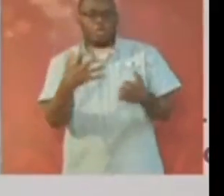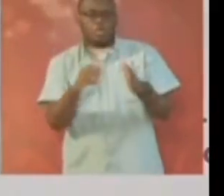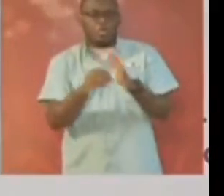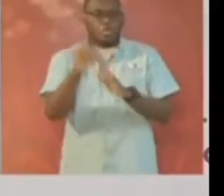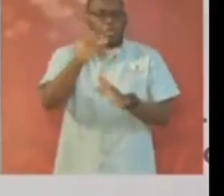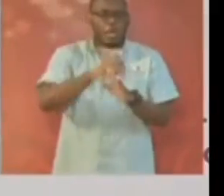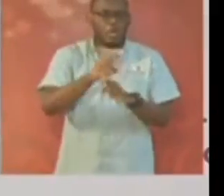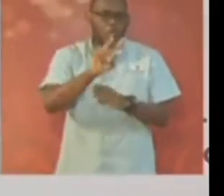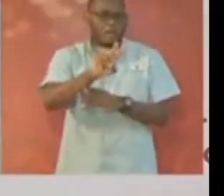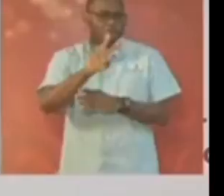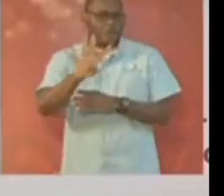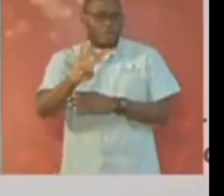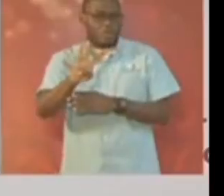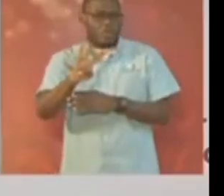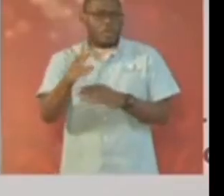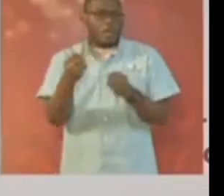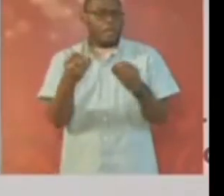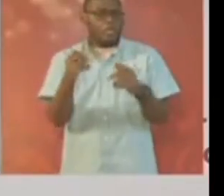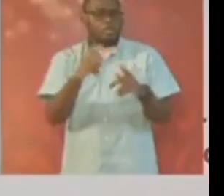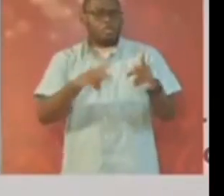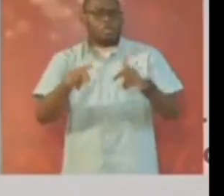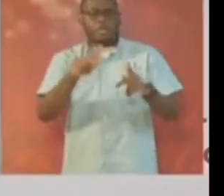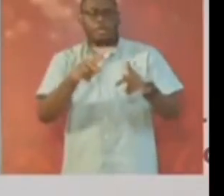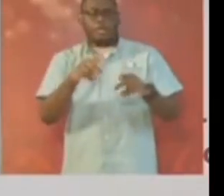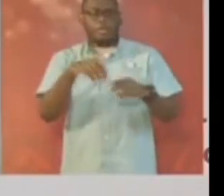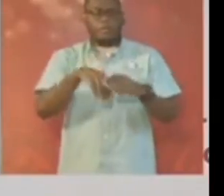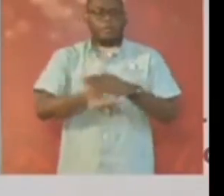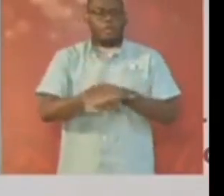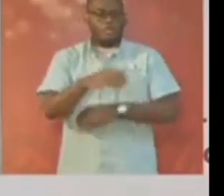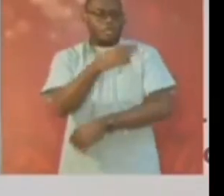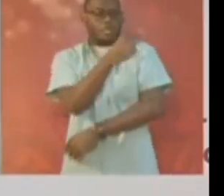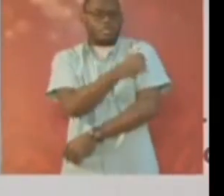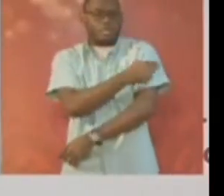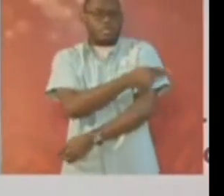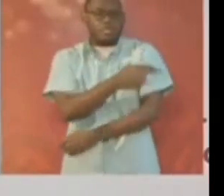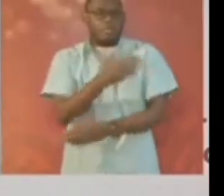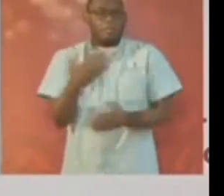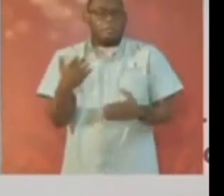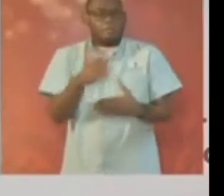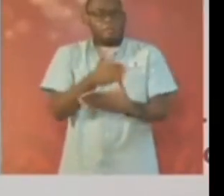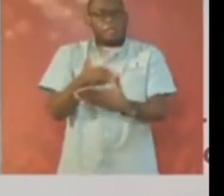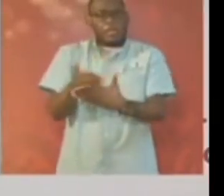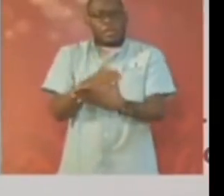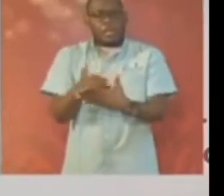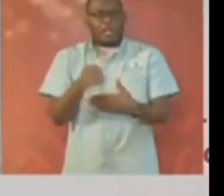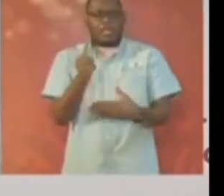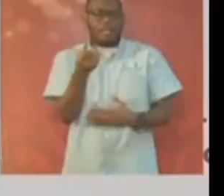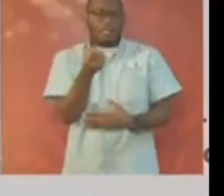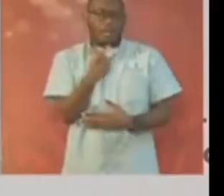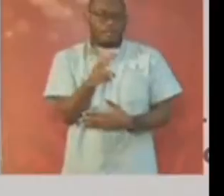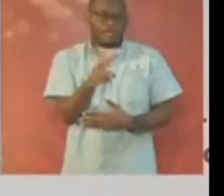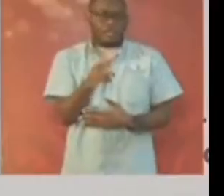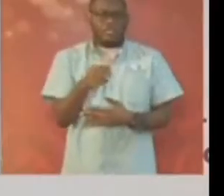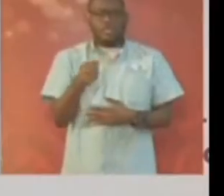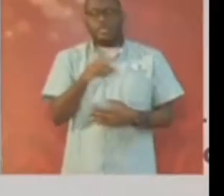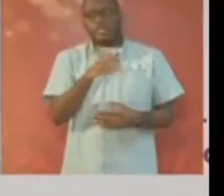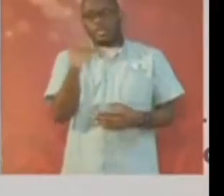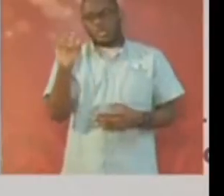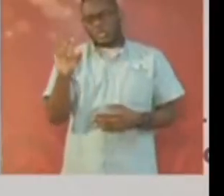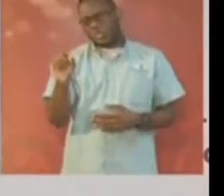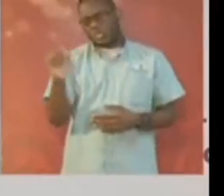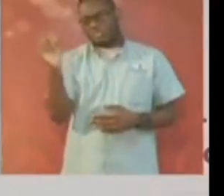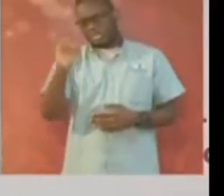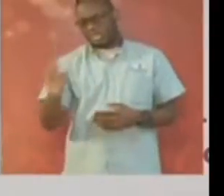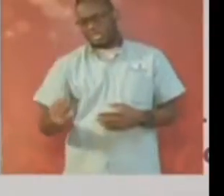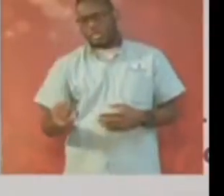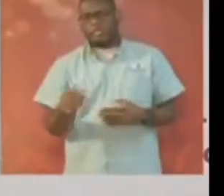overall occupancy of the parallel healthcare system has been between 11 and 26%, with an average of about